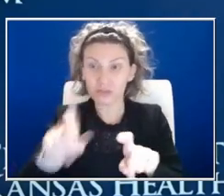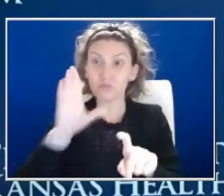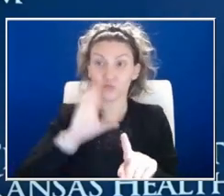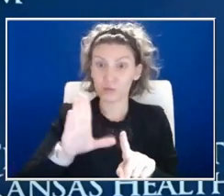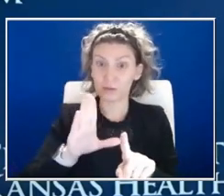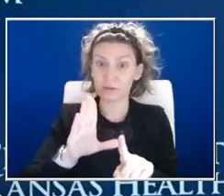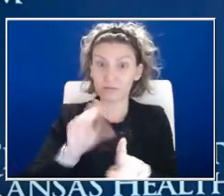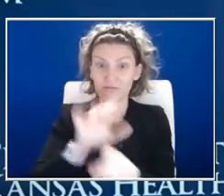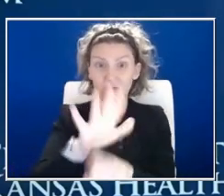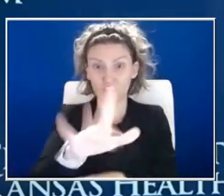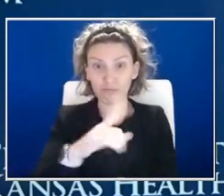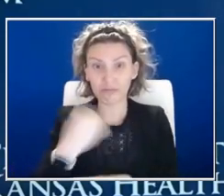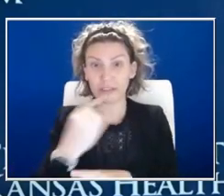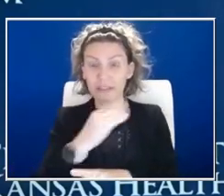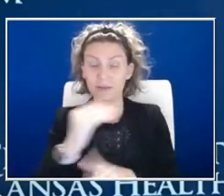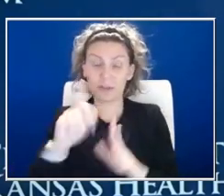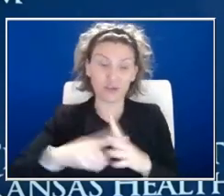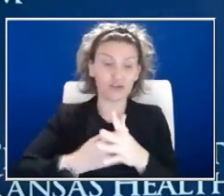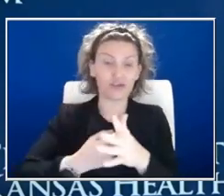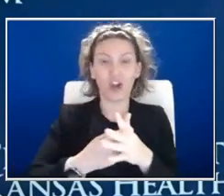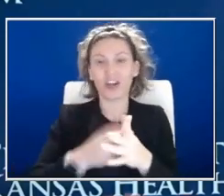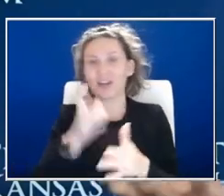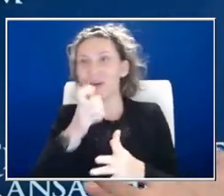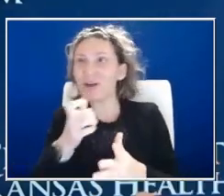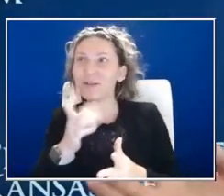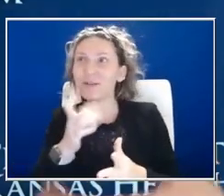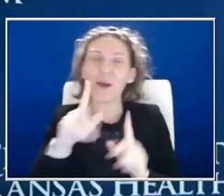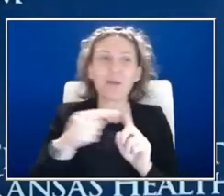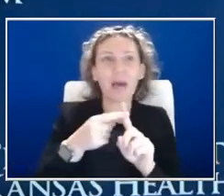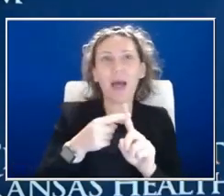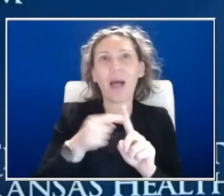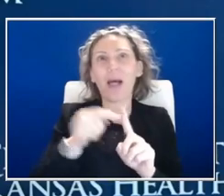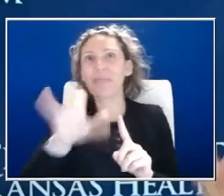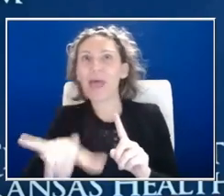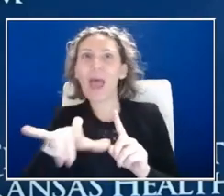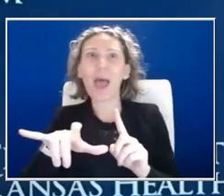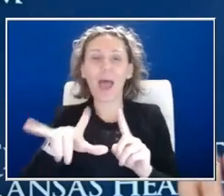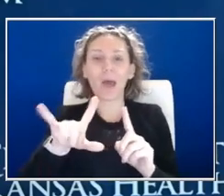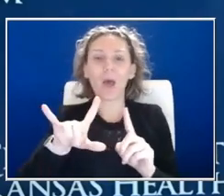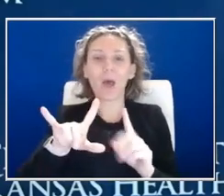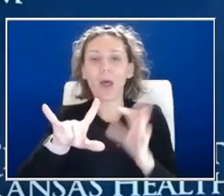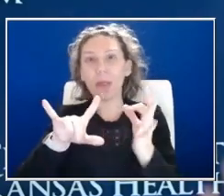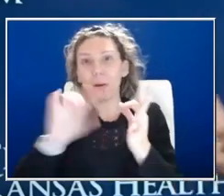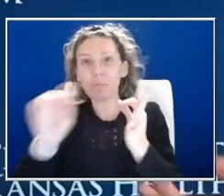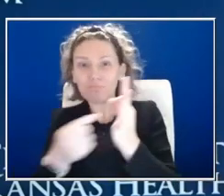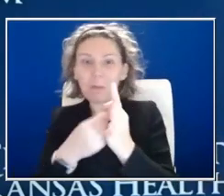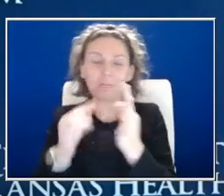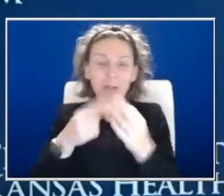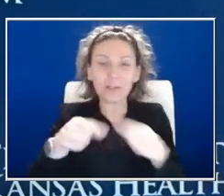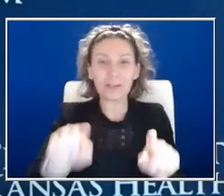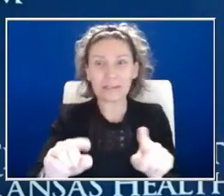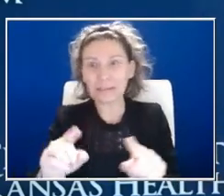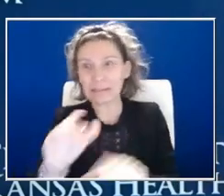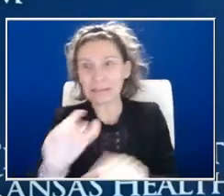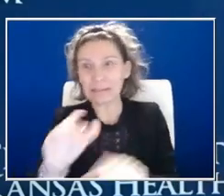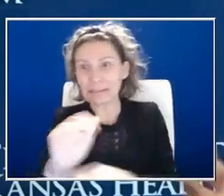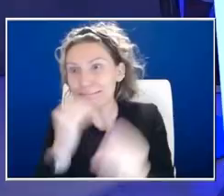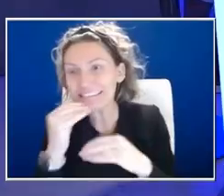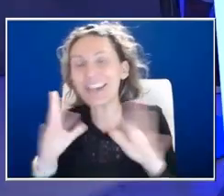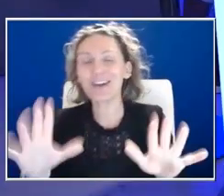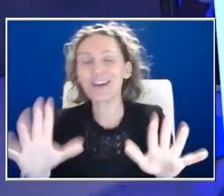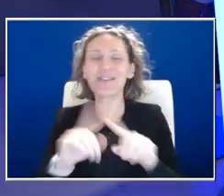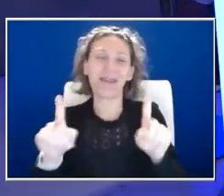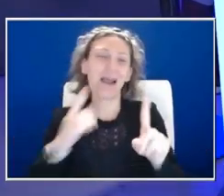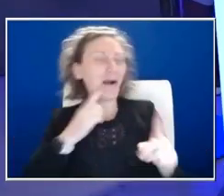so people don't generally talk about their colonoscopies at the dinner table most of the time, but asking. Oh, why not? Yeah. At this point, there's been